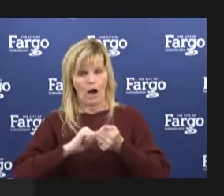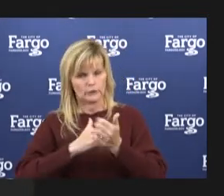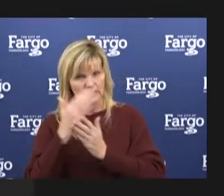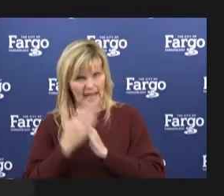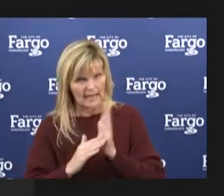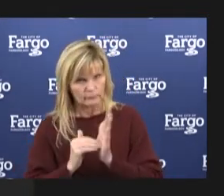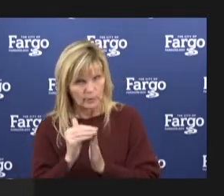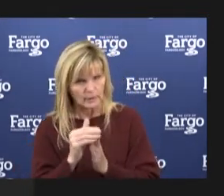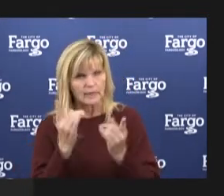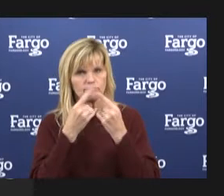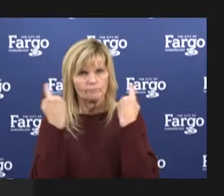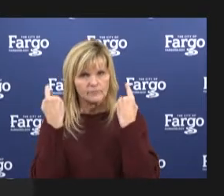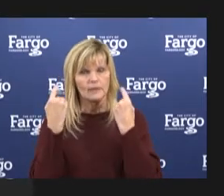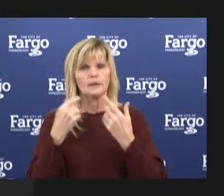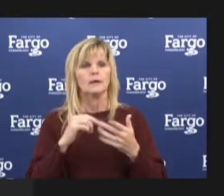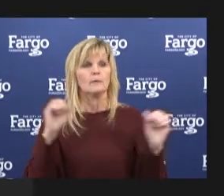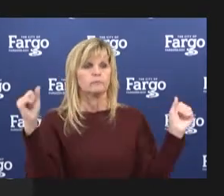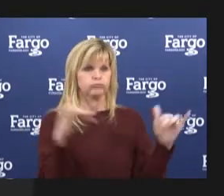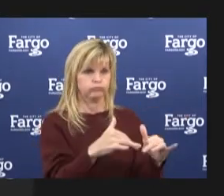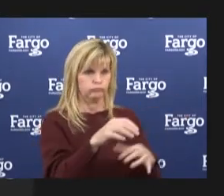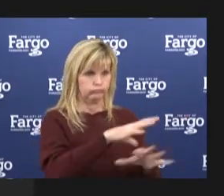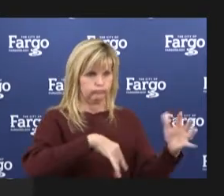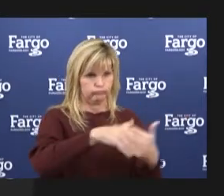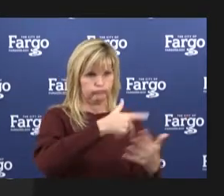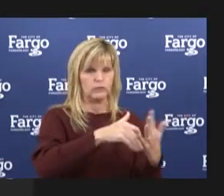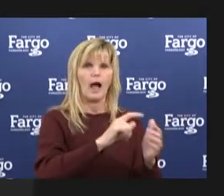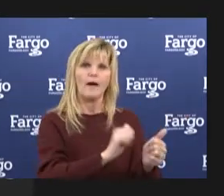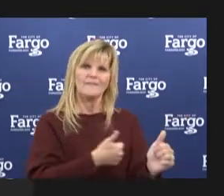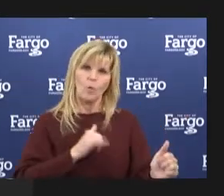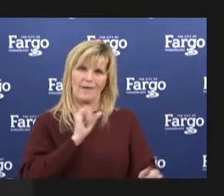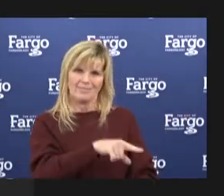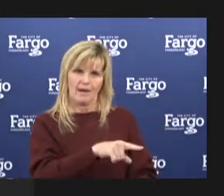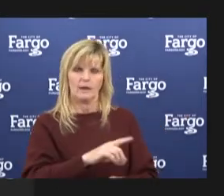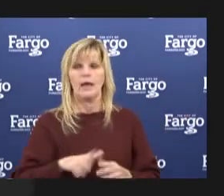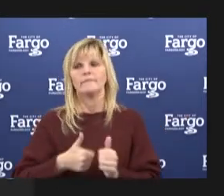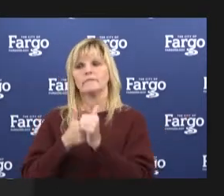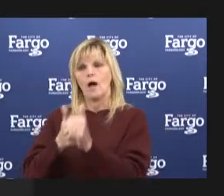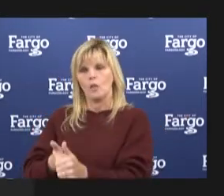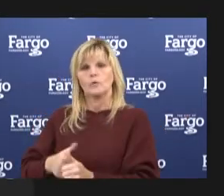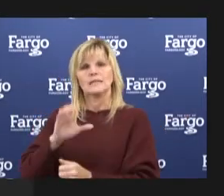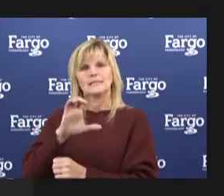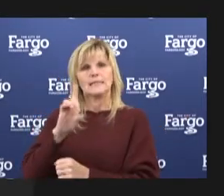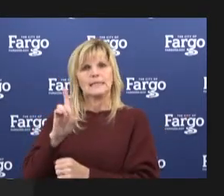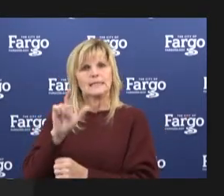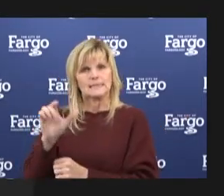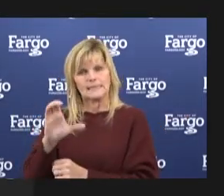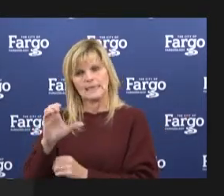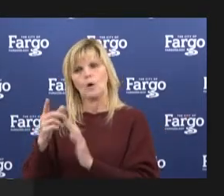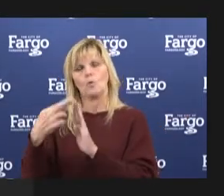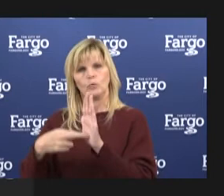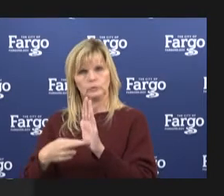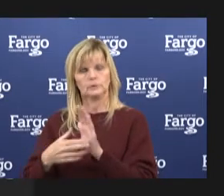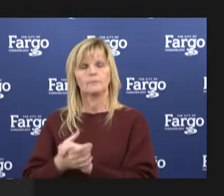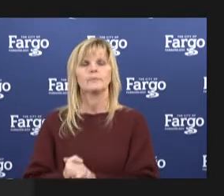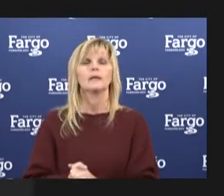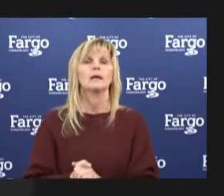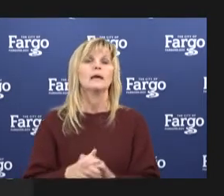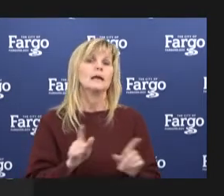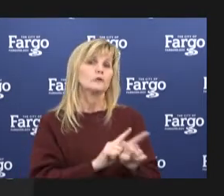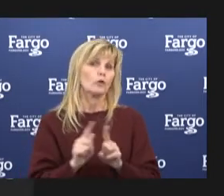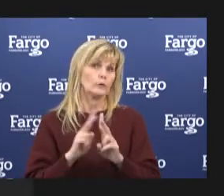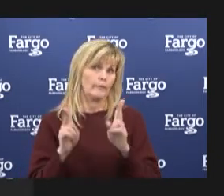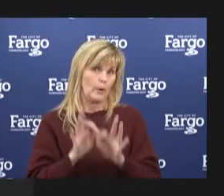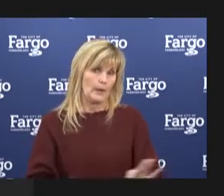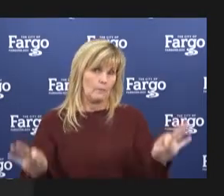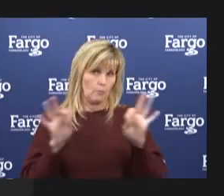frequently, avoiding large gatherings, and following the guidance from the CDC. It is also extremely important, as